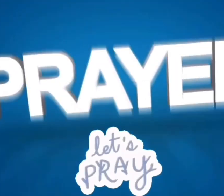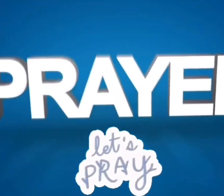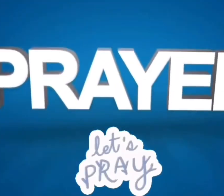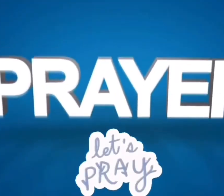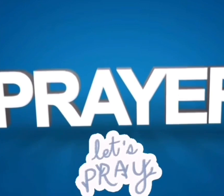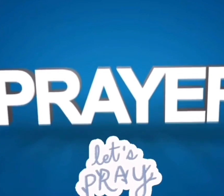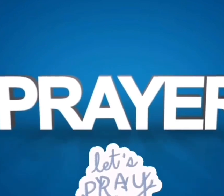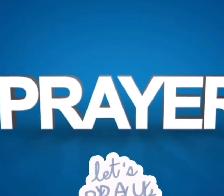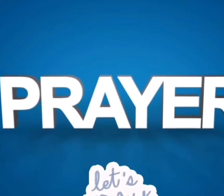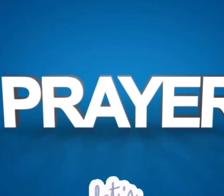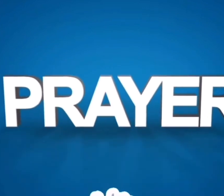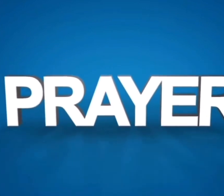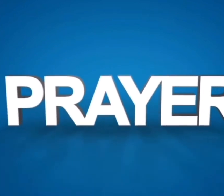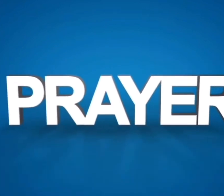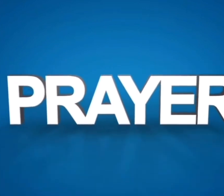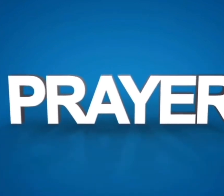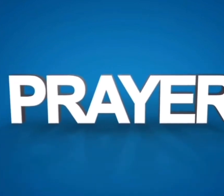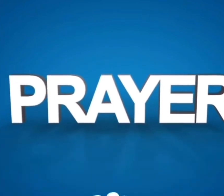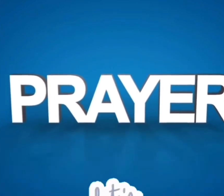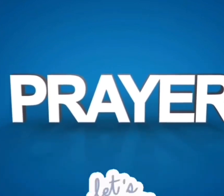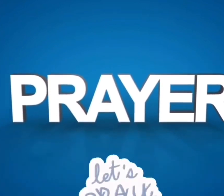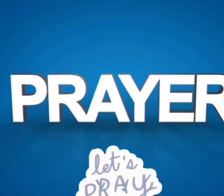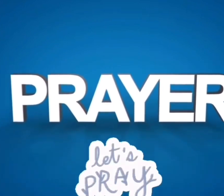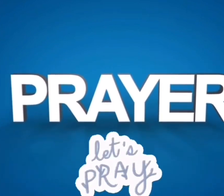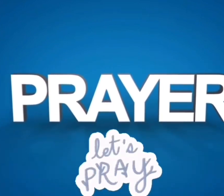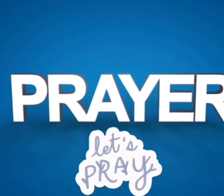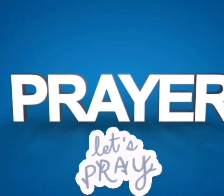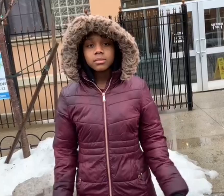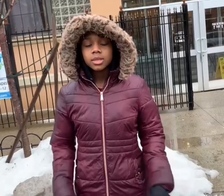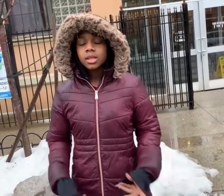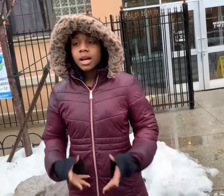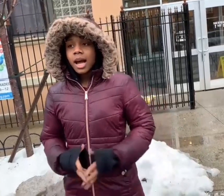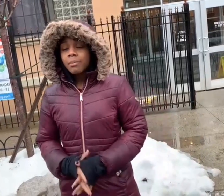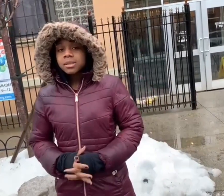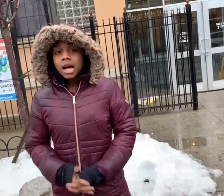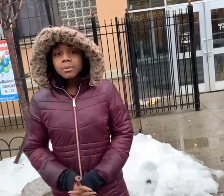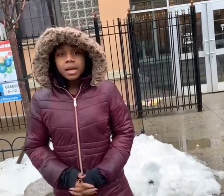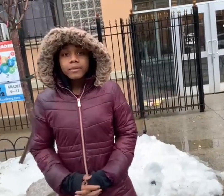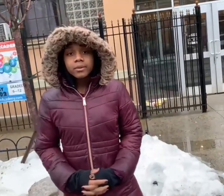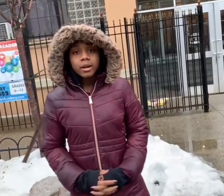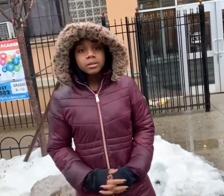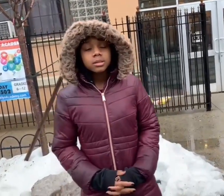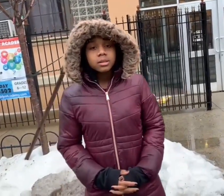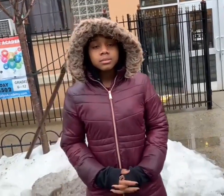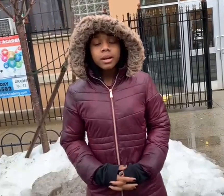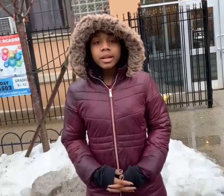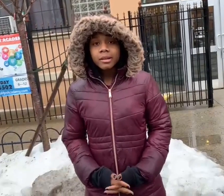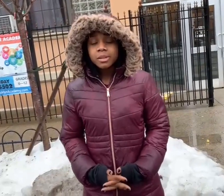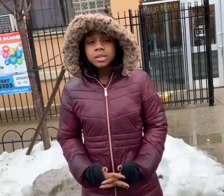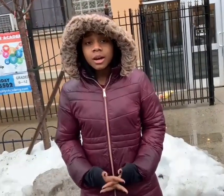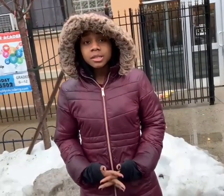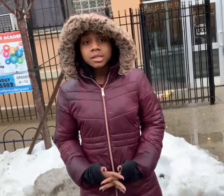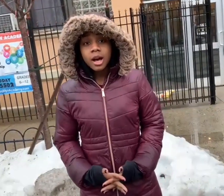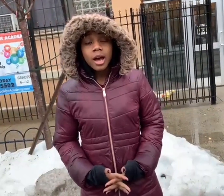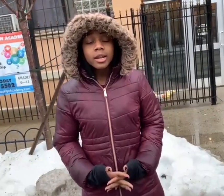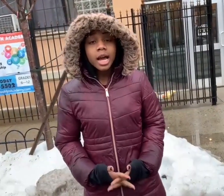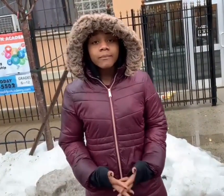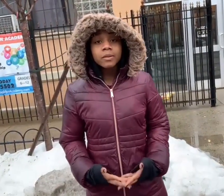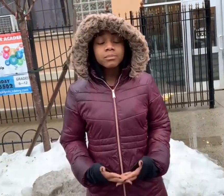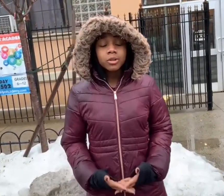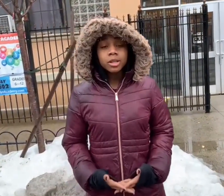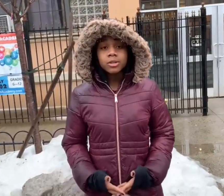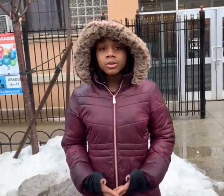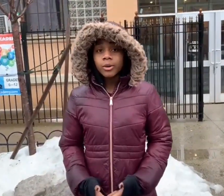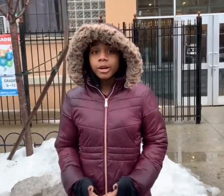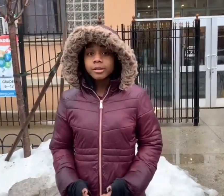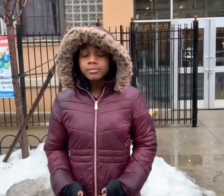Let's close our eyes and clasp our hands. It's prayer time. Happy Sabbath, everyone. My name is Zara Scott, and I am